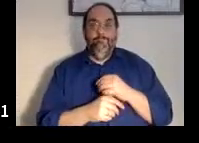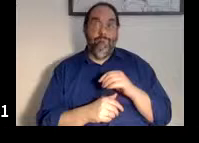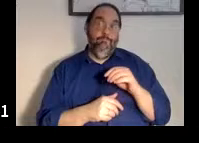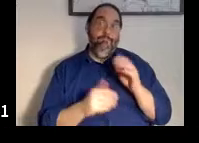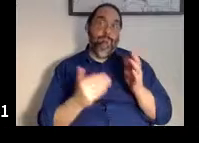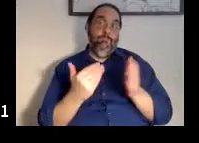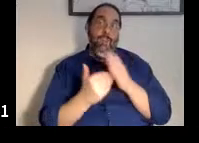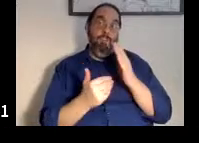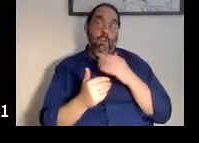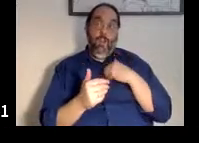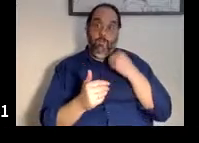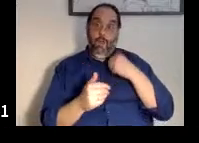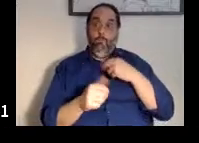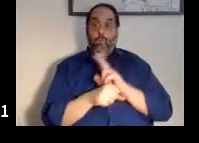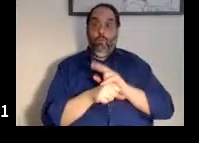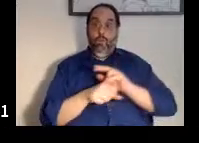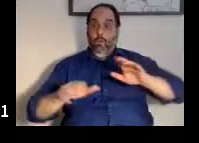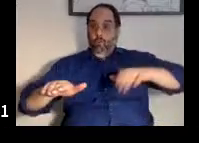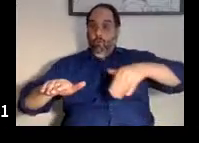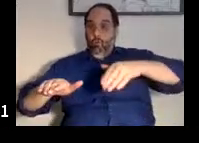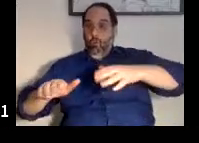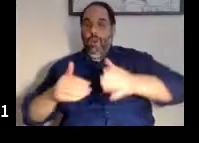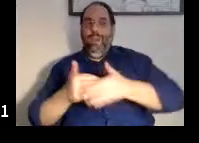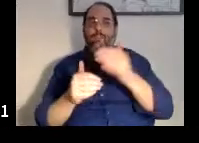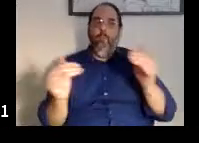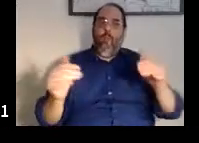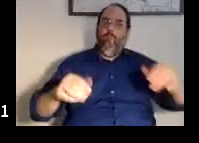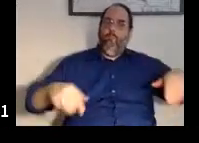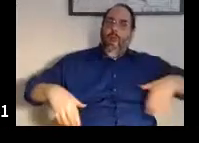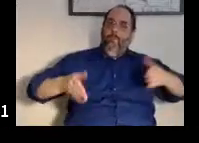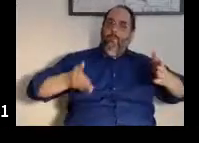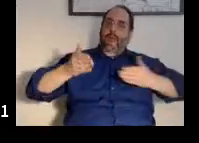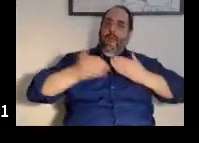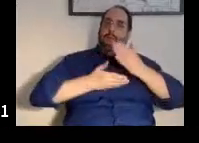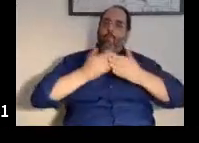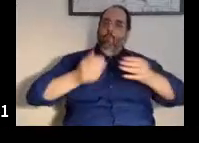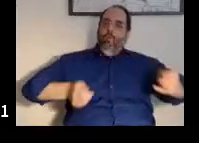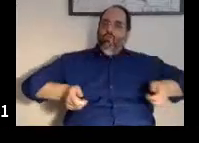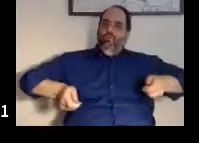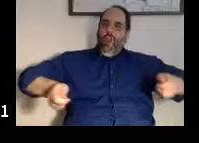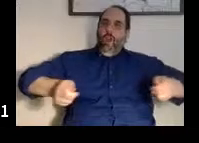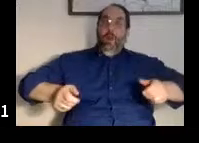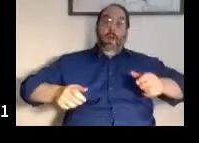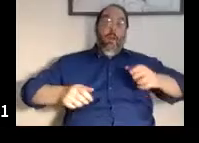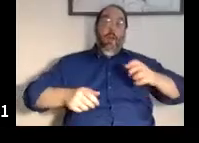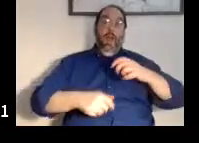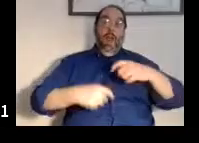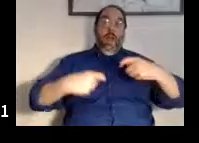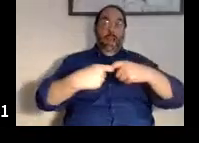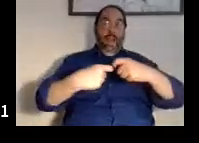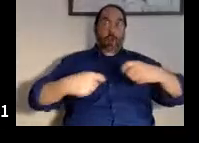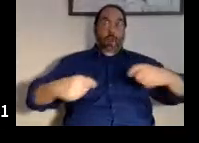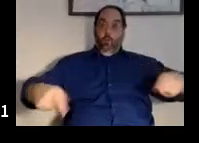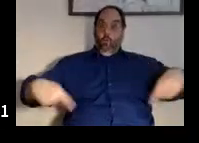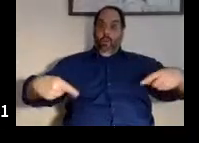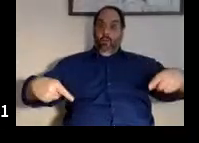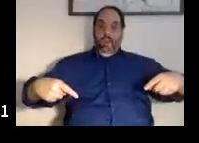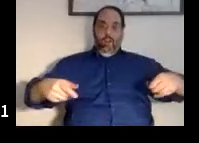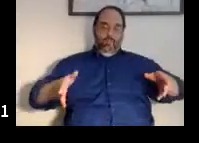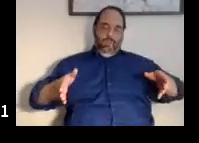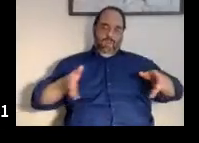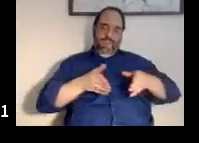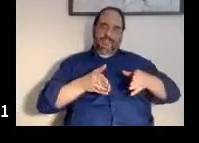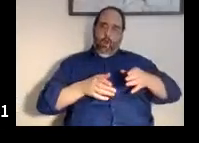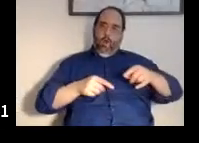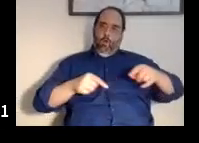It's easier for me to get across on a scooter than it was in my manual chair. But power wheelchairs with a very narrow wheelbase and very thin tires,